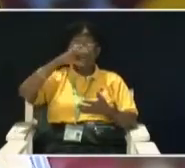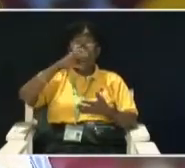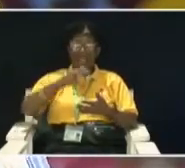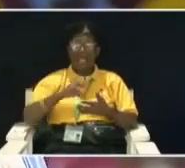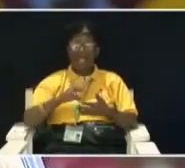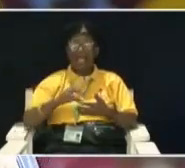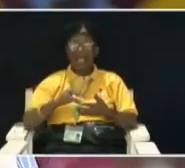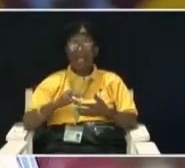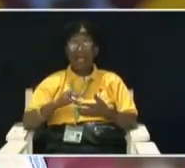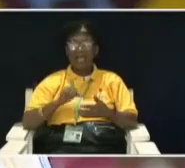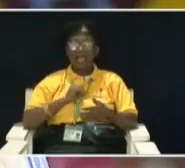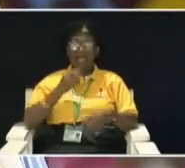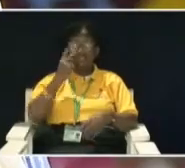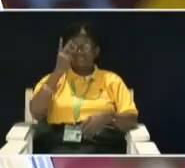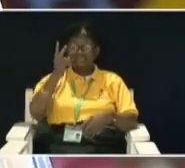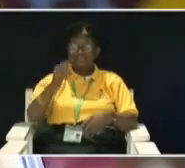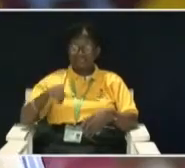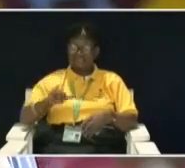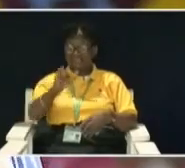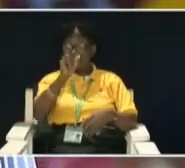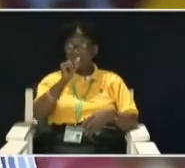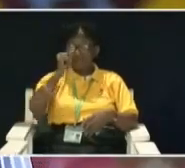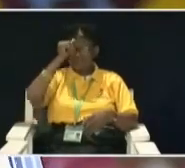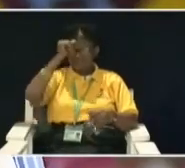I still remember the first time